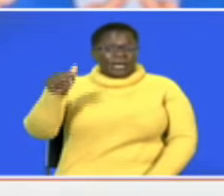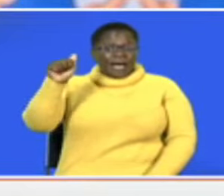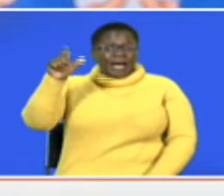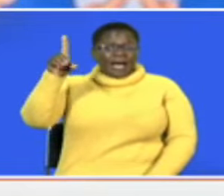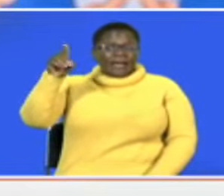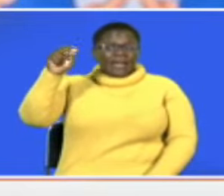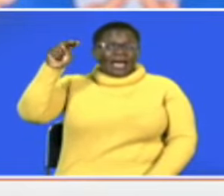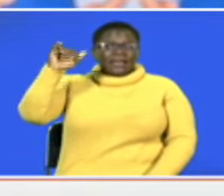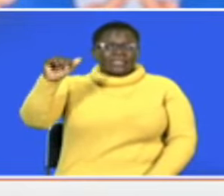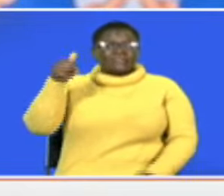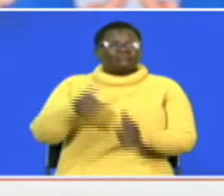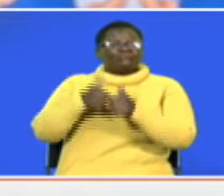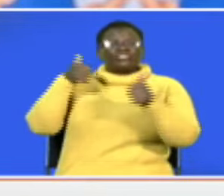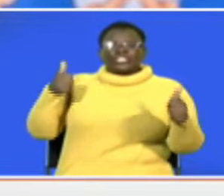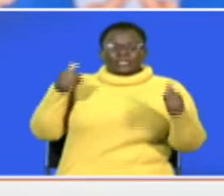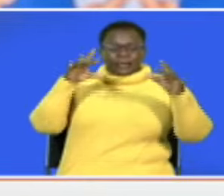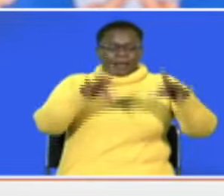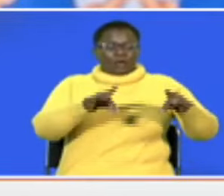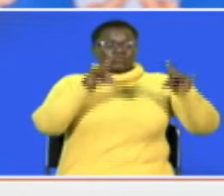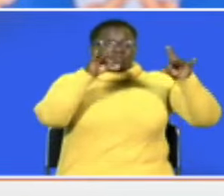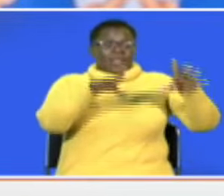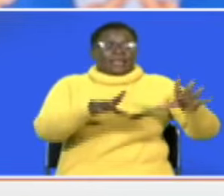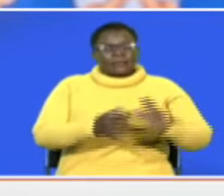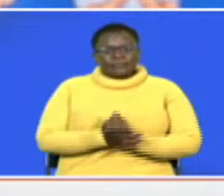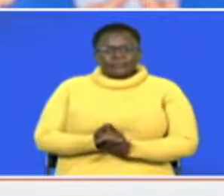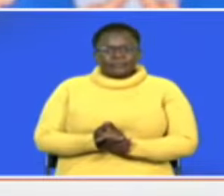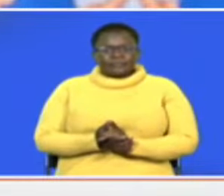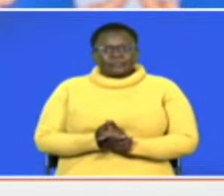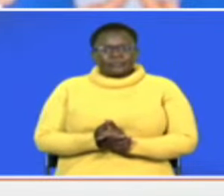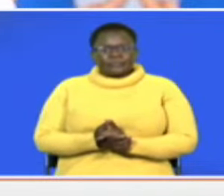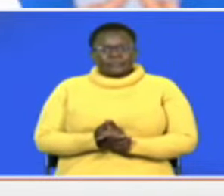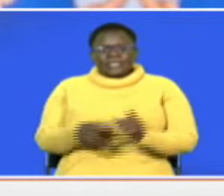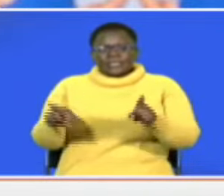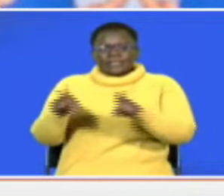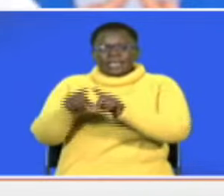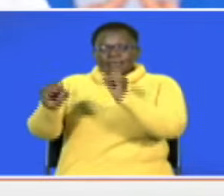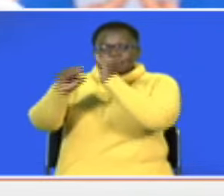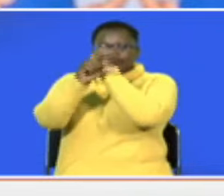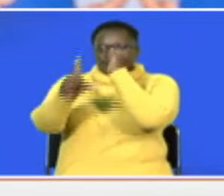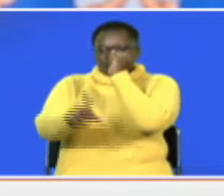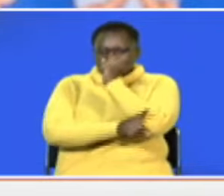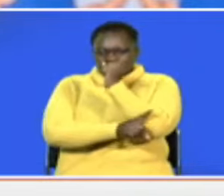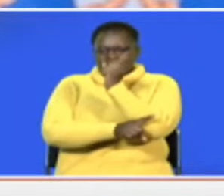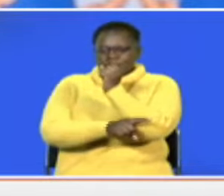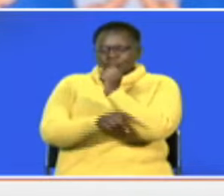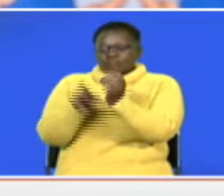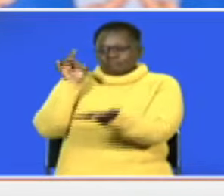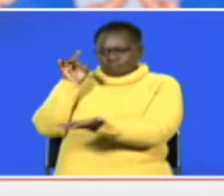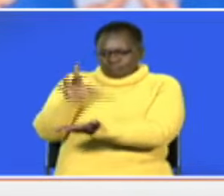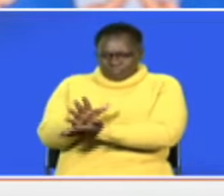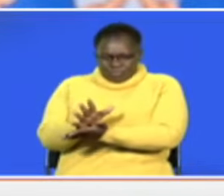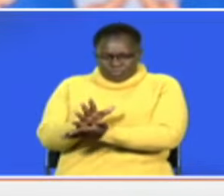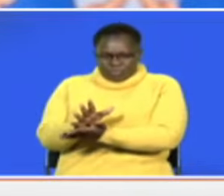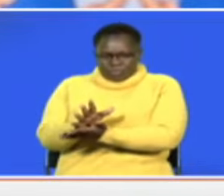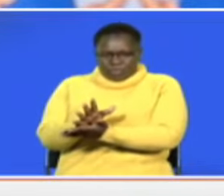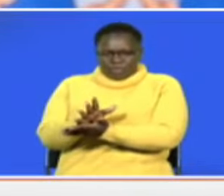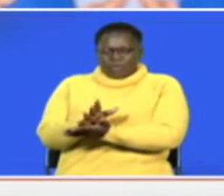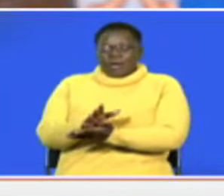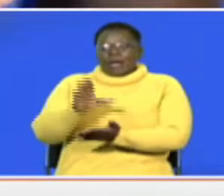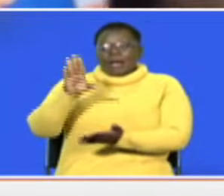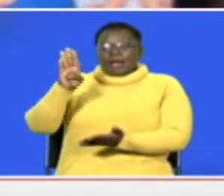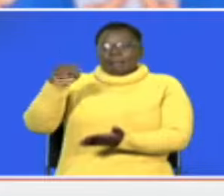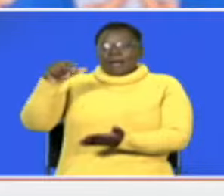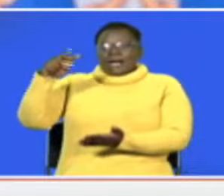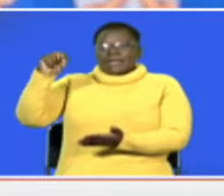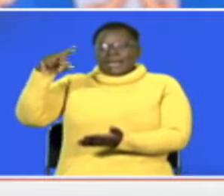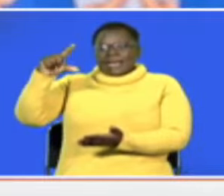group was rejected. Kule Australia. Upande wa Sri Lanka walifukuzwa huko. Upande wa Bangladesh umekuwa